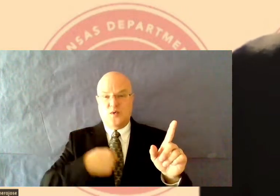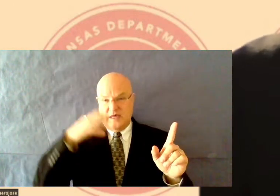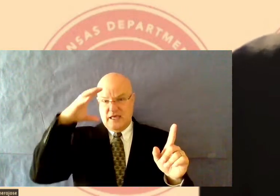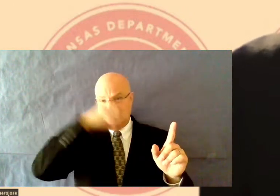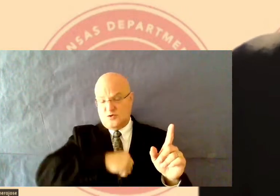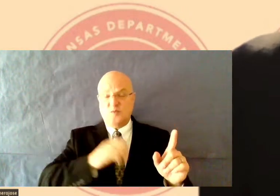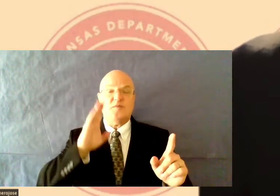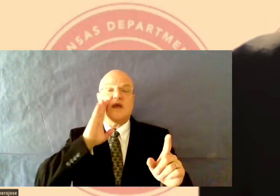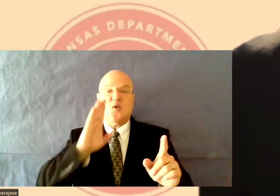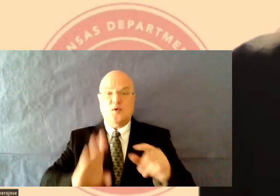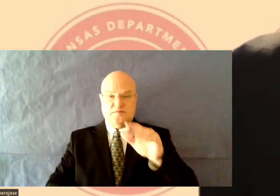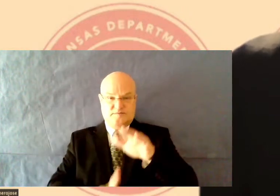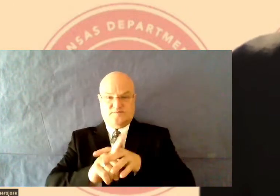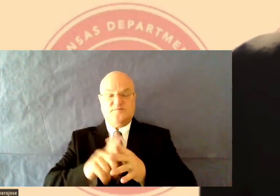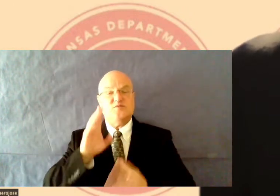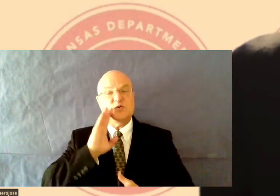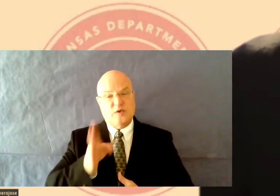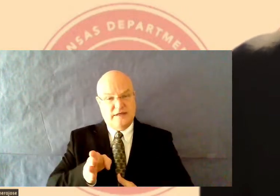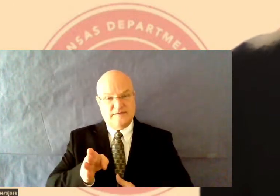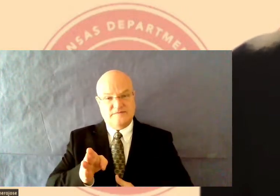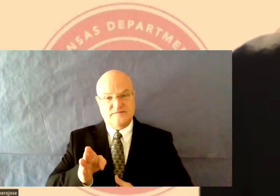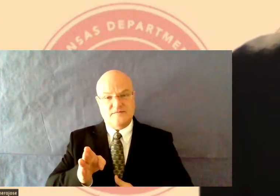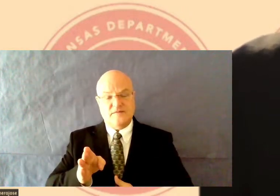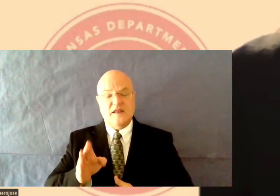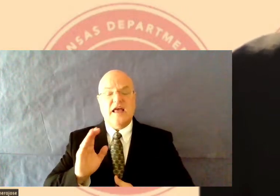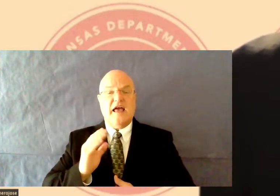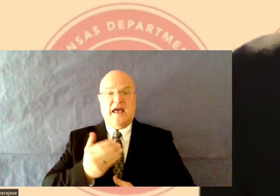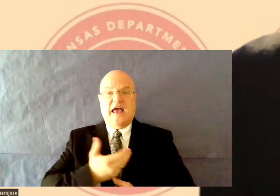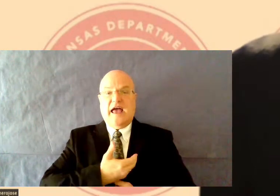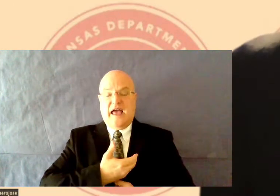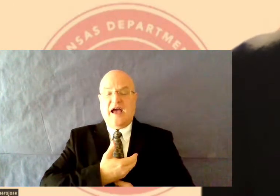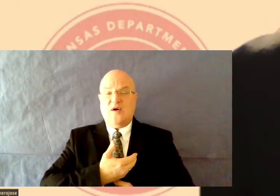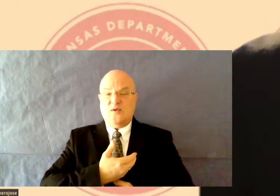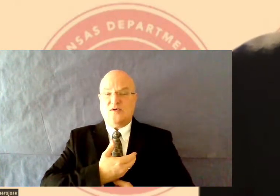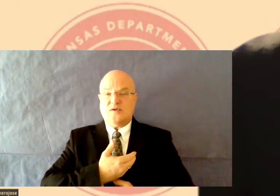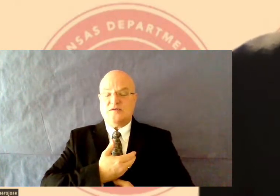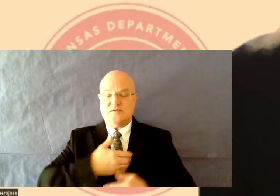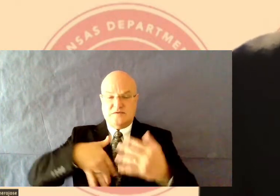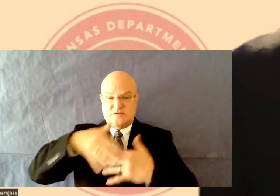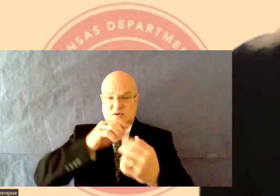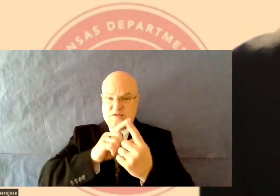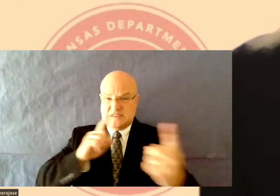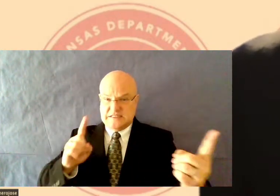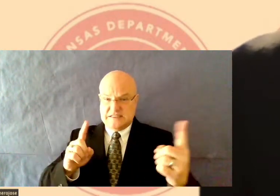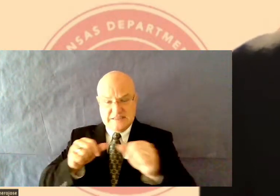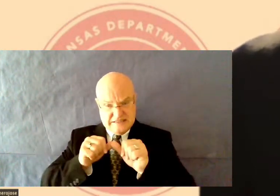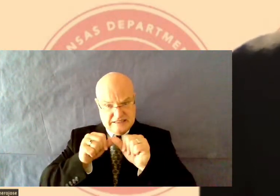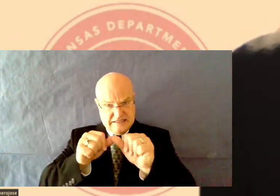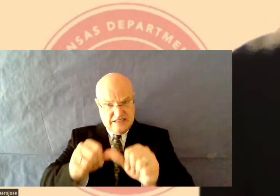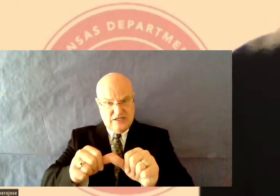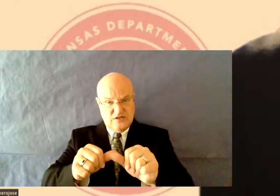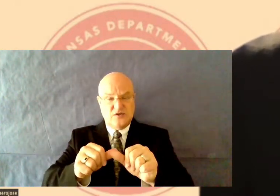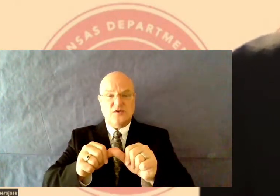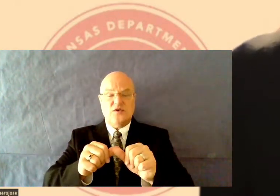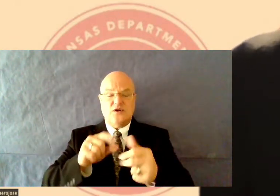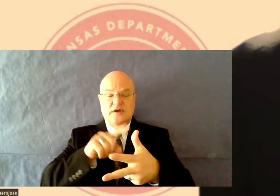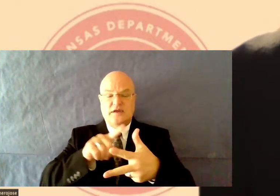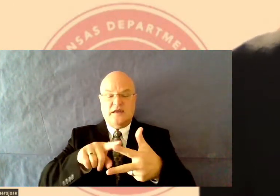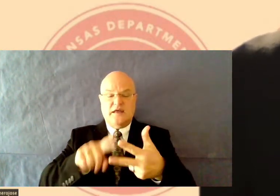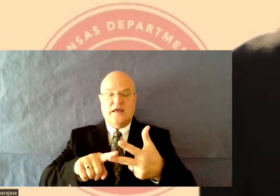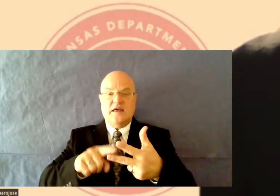are present. That means that our physical mitigation measures need to continue, and that is wearing our